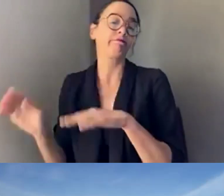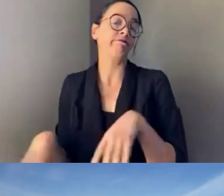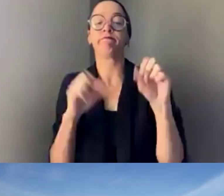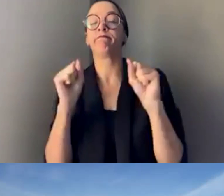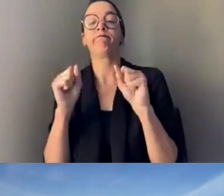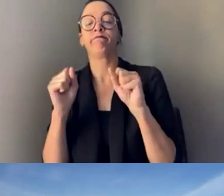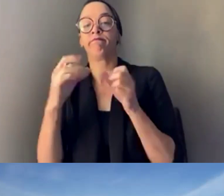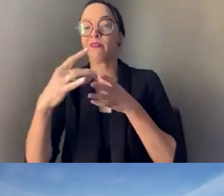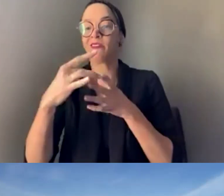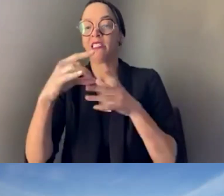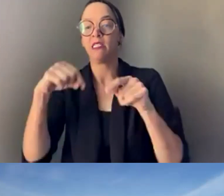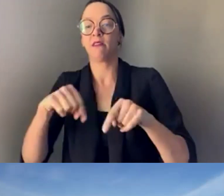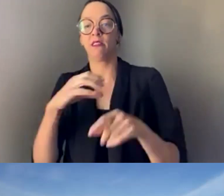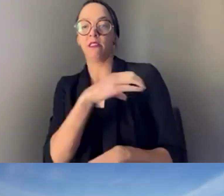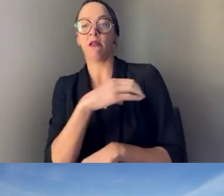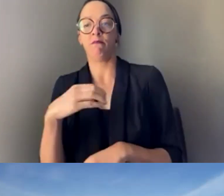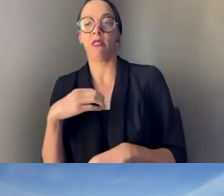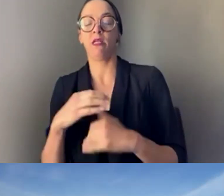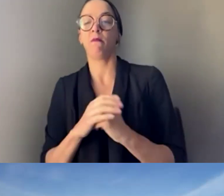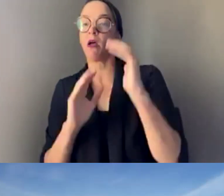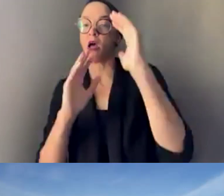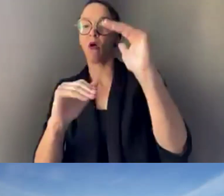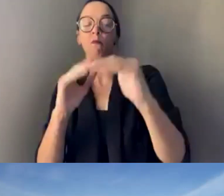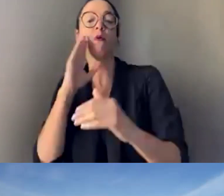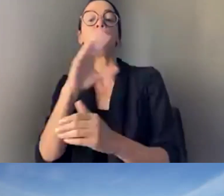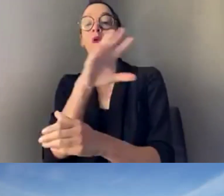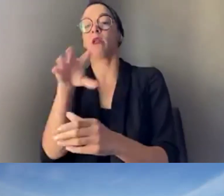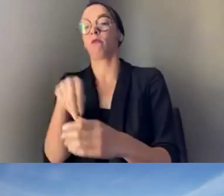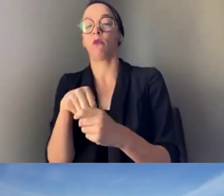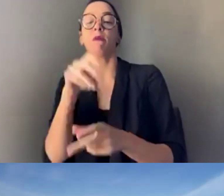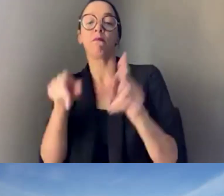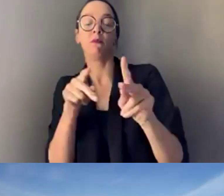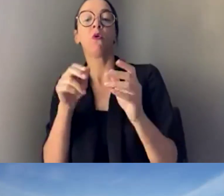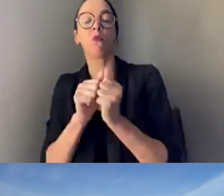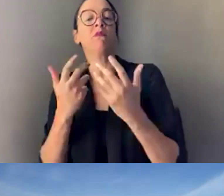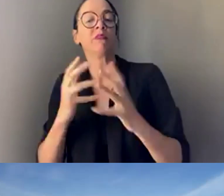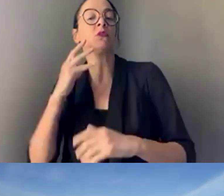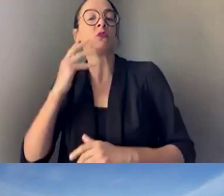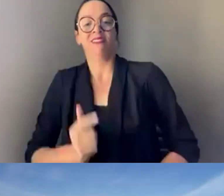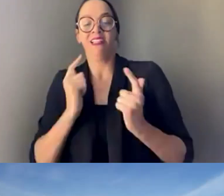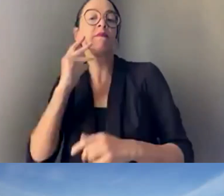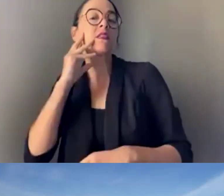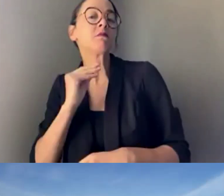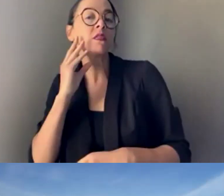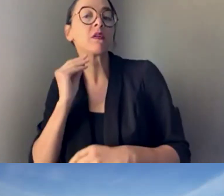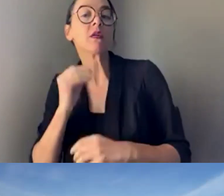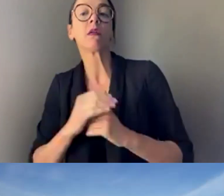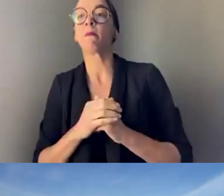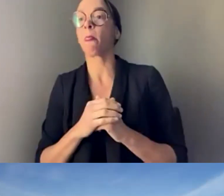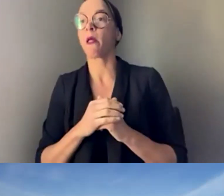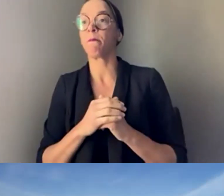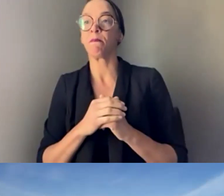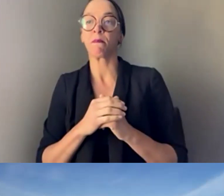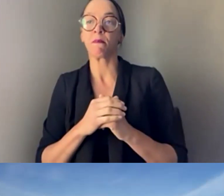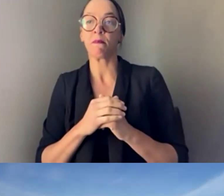would be inclusive of people with lived experience, because sometimes we share these committees with professionals, which is